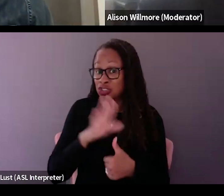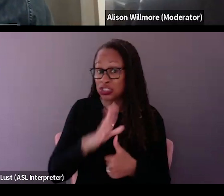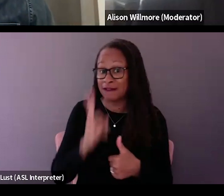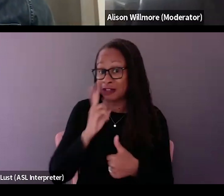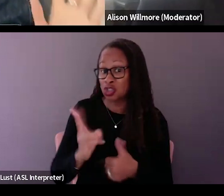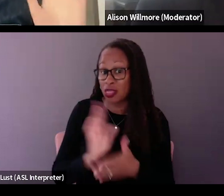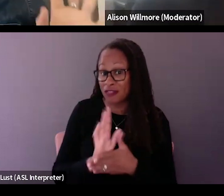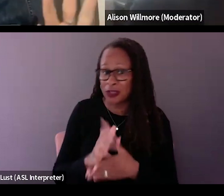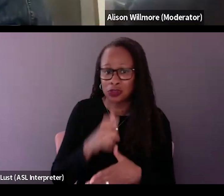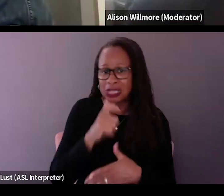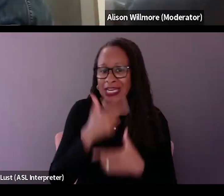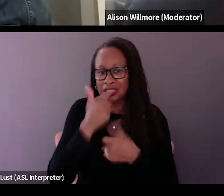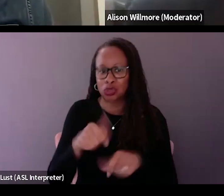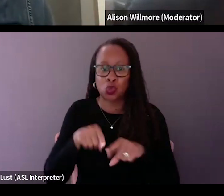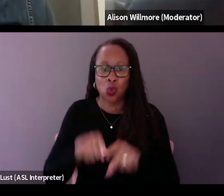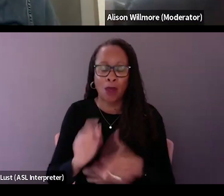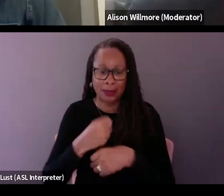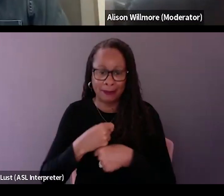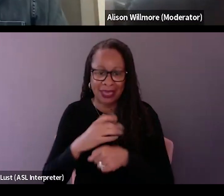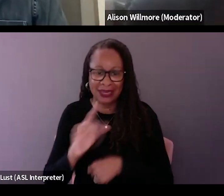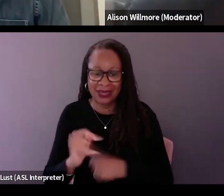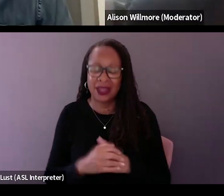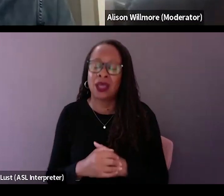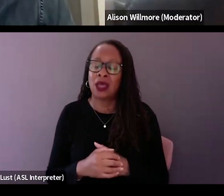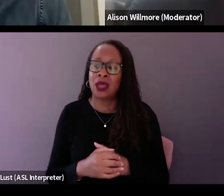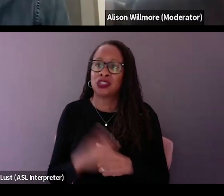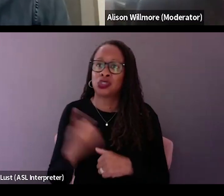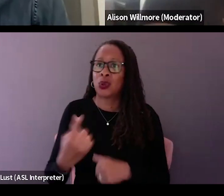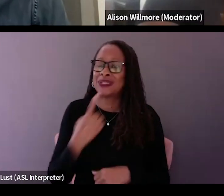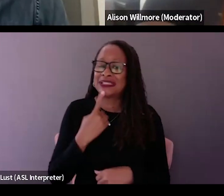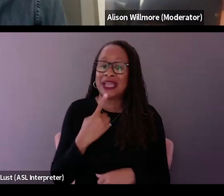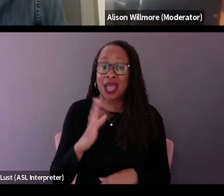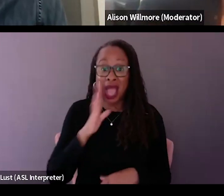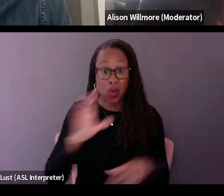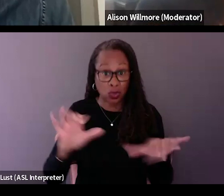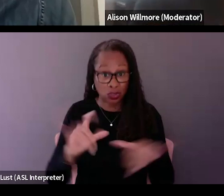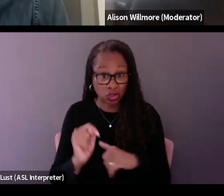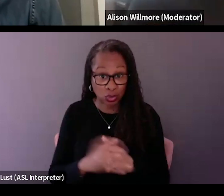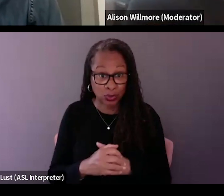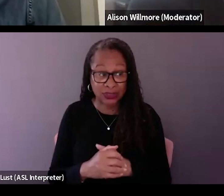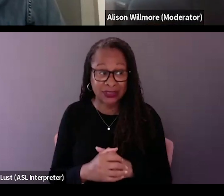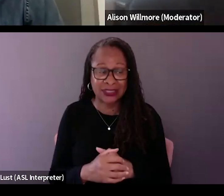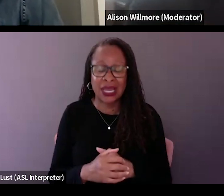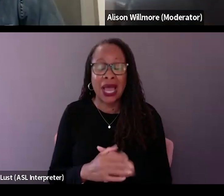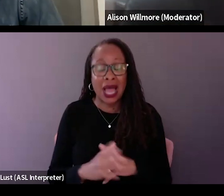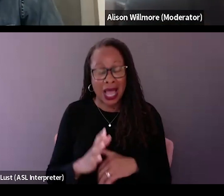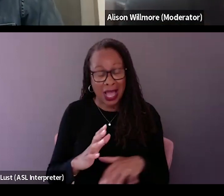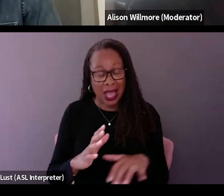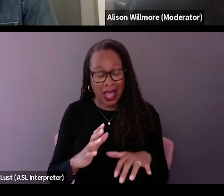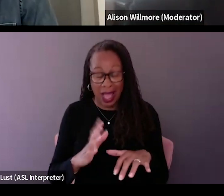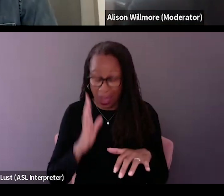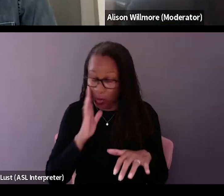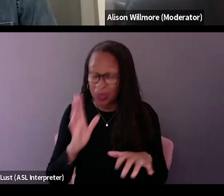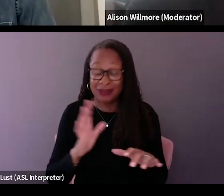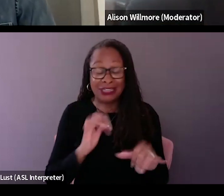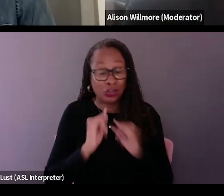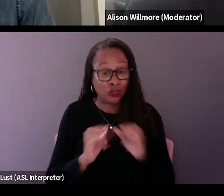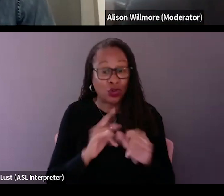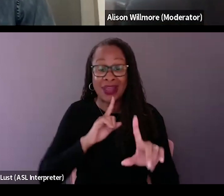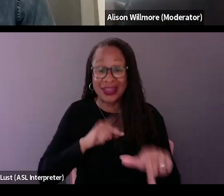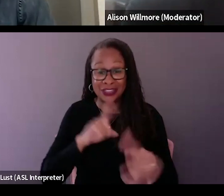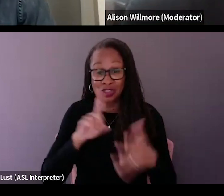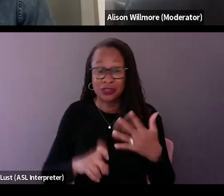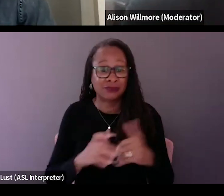like, I will do this under one condition. I never see it. Don't ask me questions about the making of it. That's why we include that sort